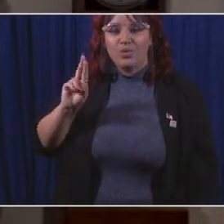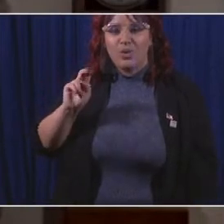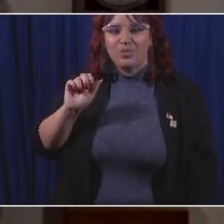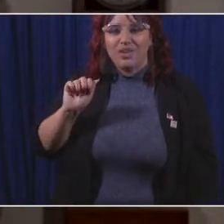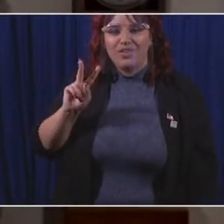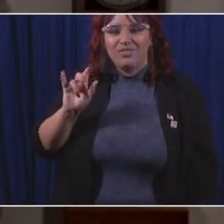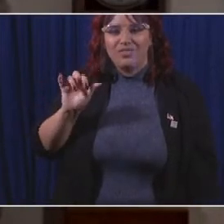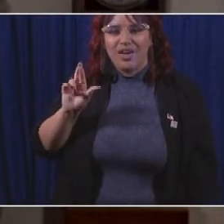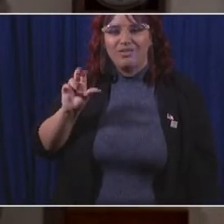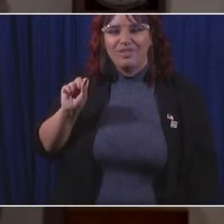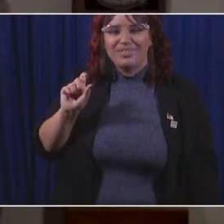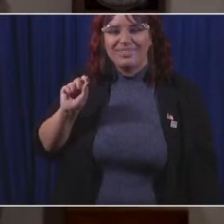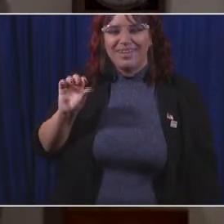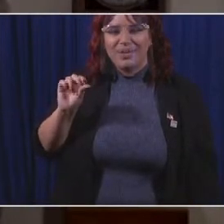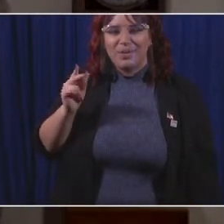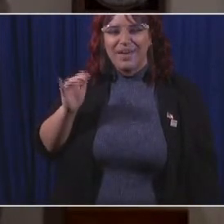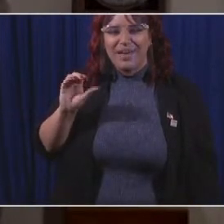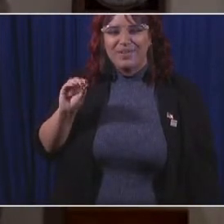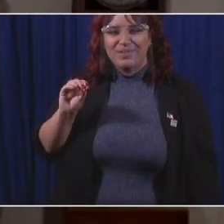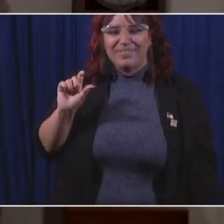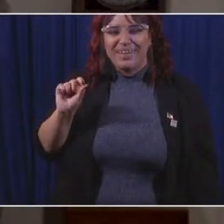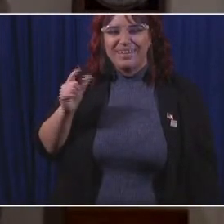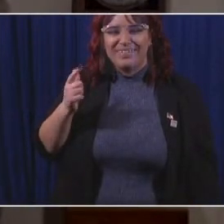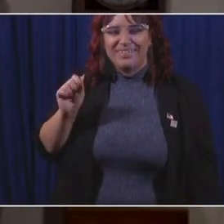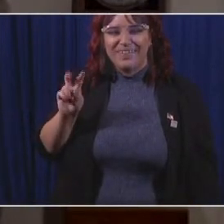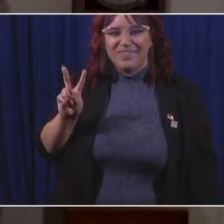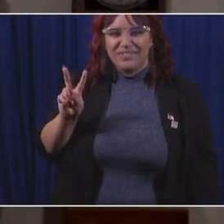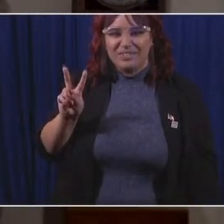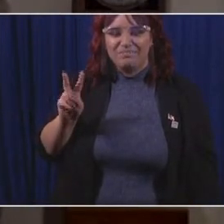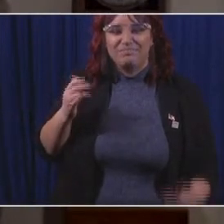coronavirus.ohio.gov. Let me now turn to the Lieutenant Governor.